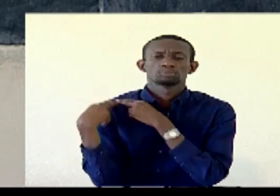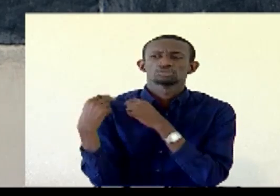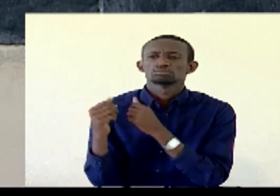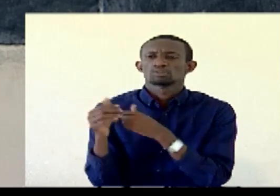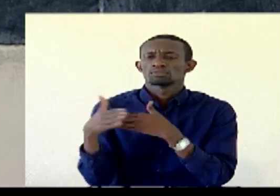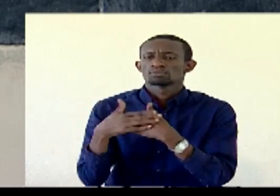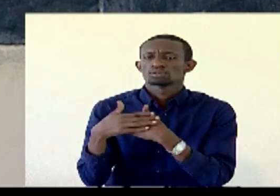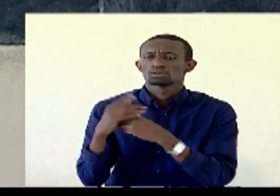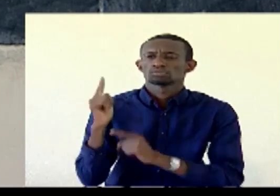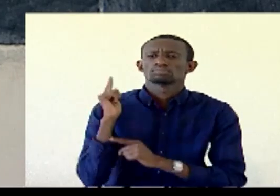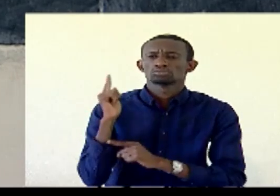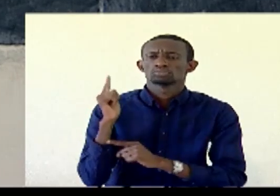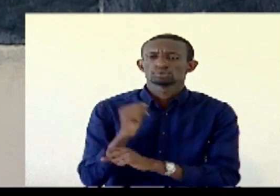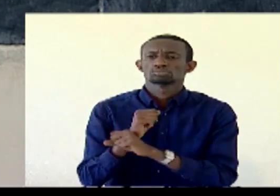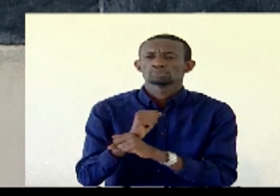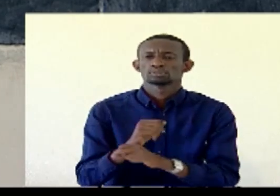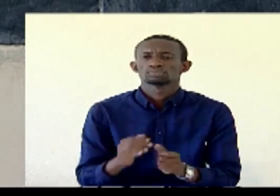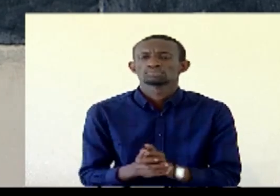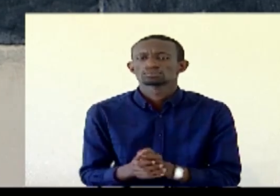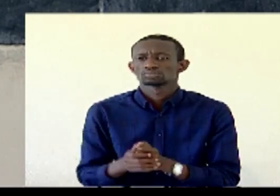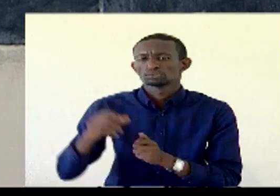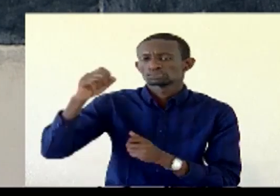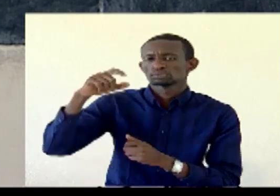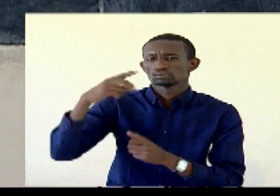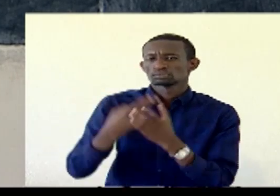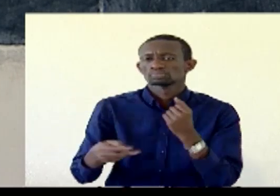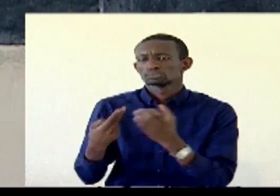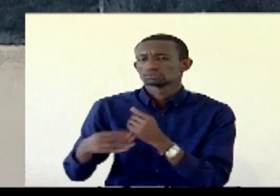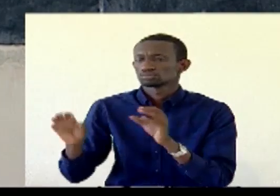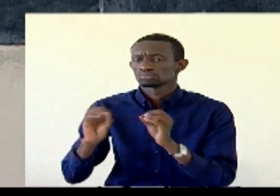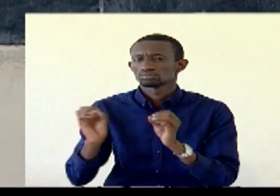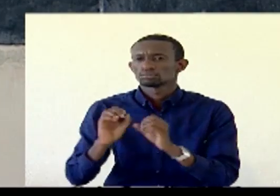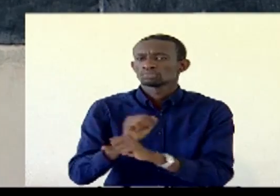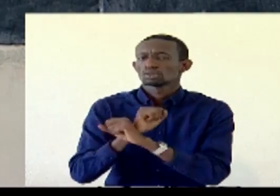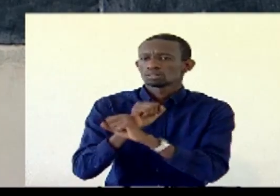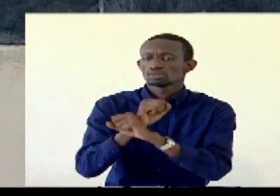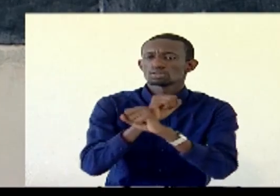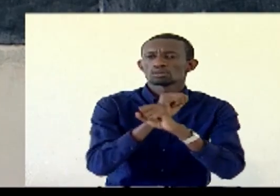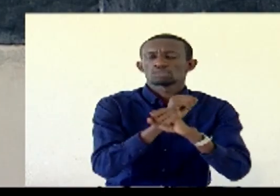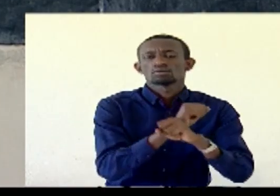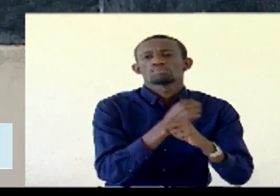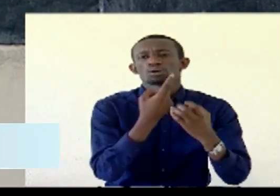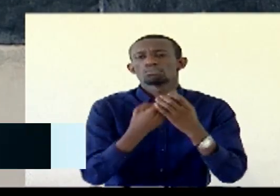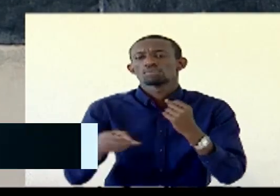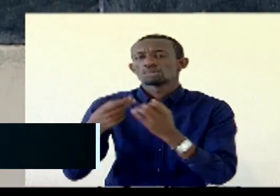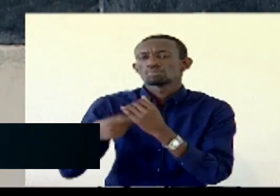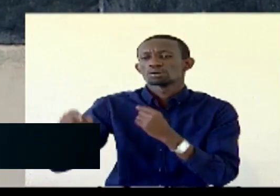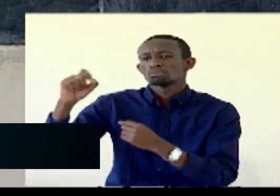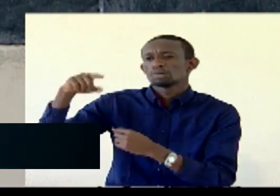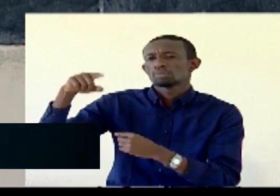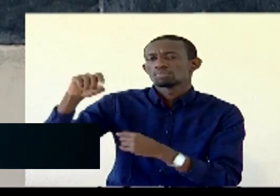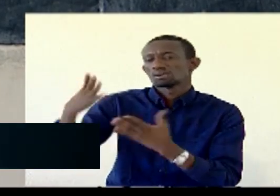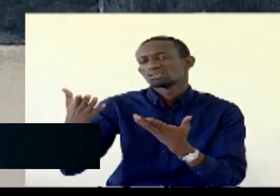sphincter muscles are no longer able to be stronger and tightened to prevent the linkaging of the urine. And you find the urine